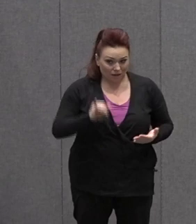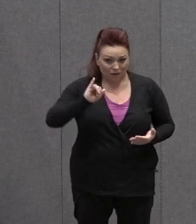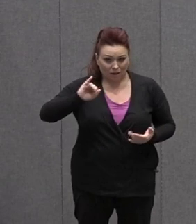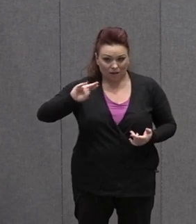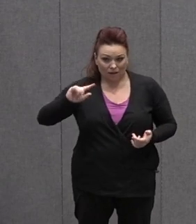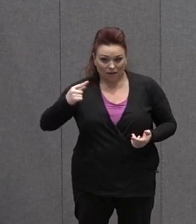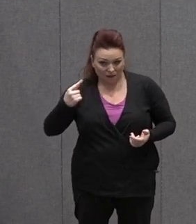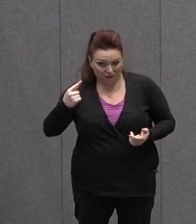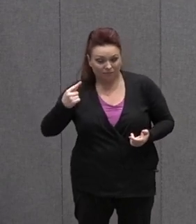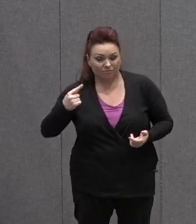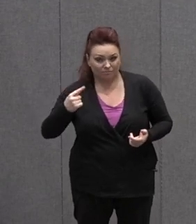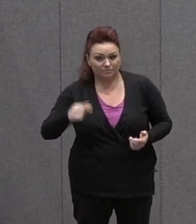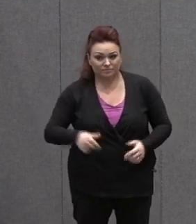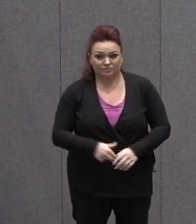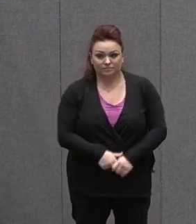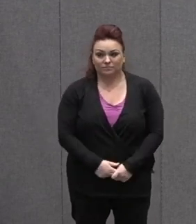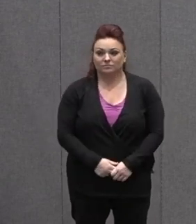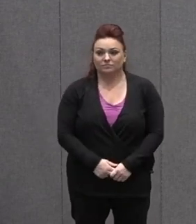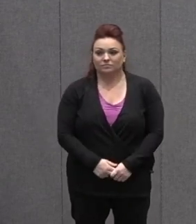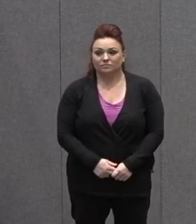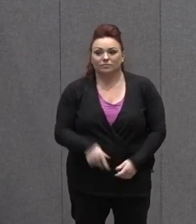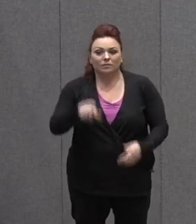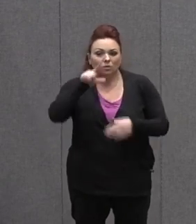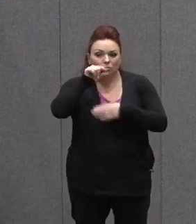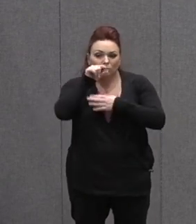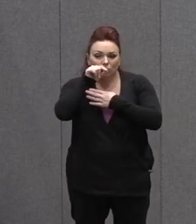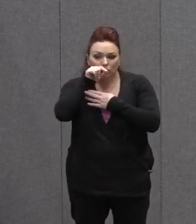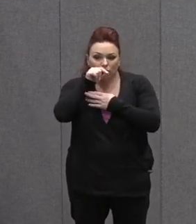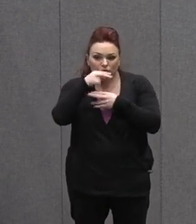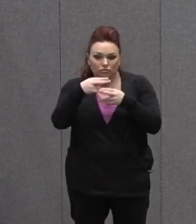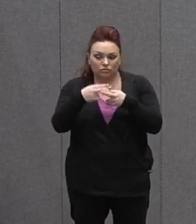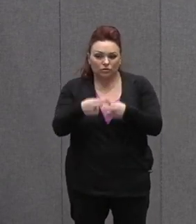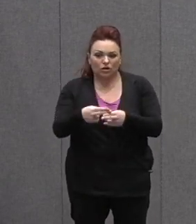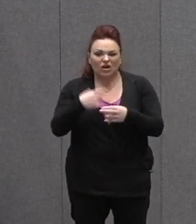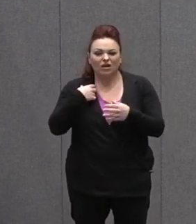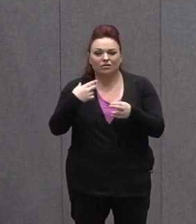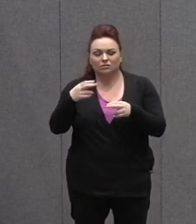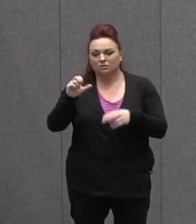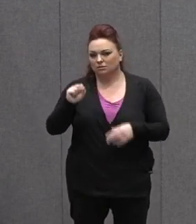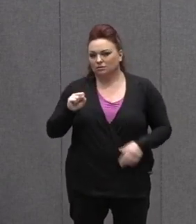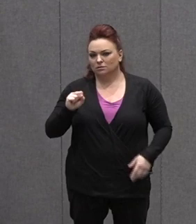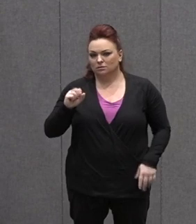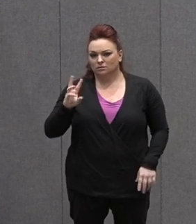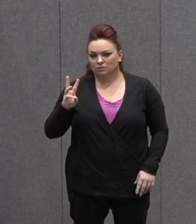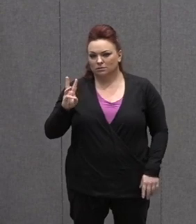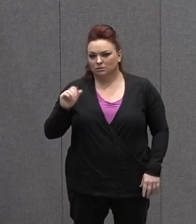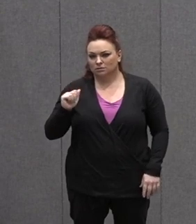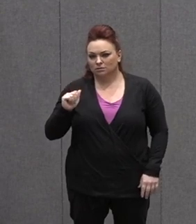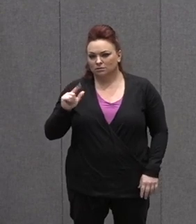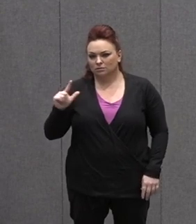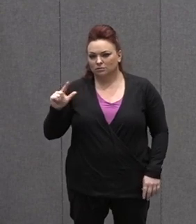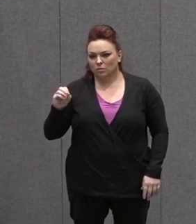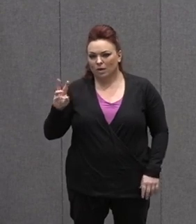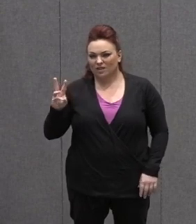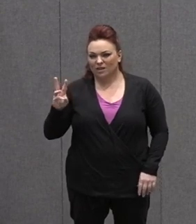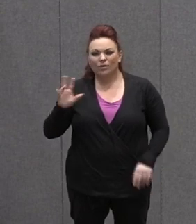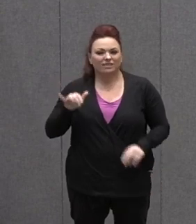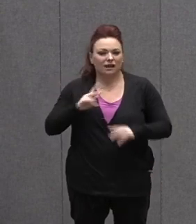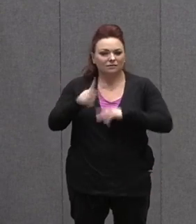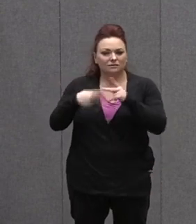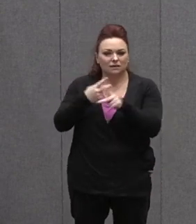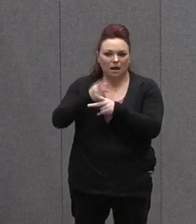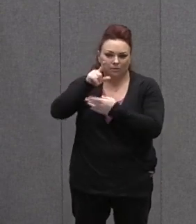ing. These are some birds that are called swallows. It's just the name of that type of